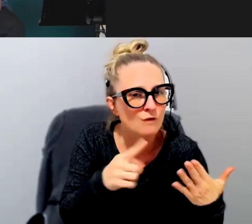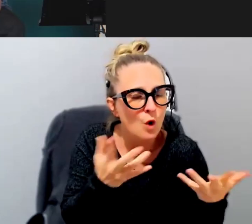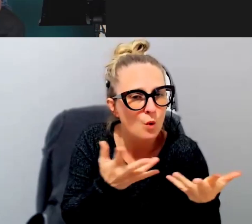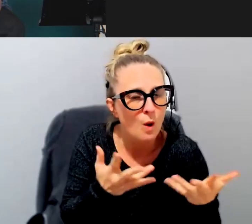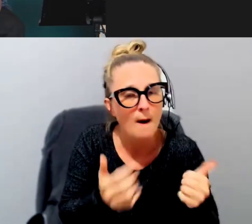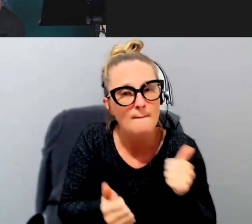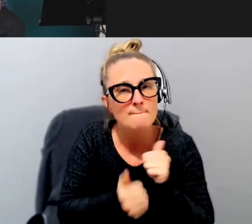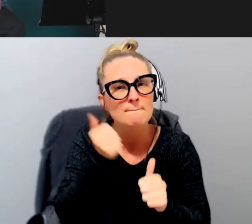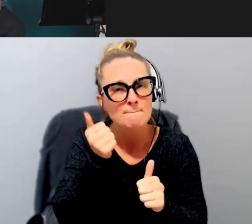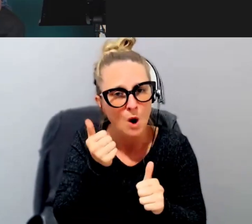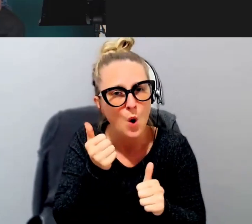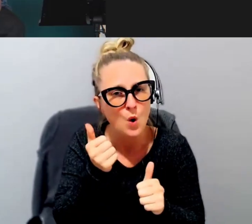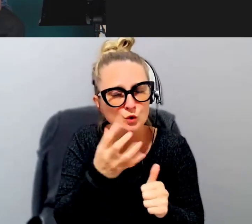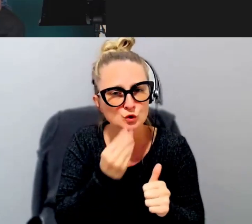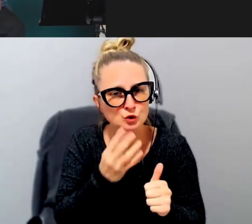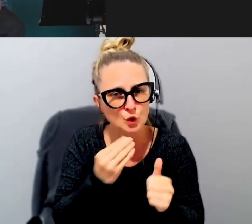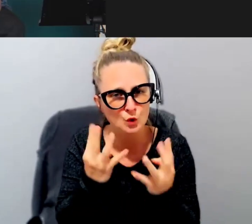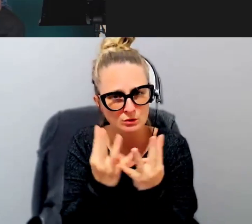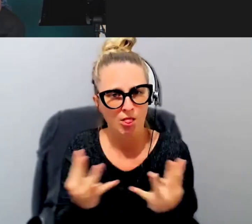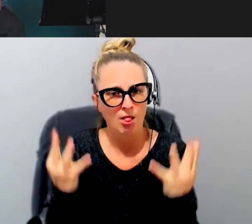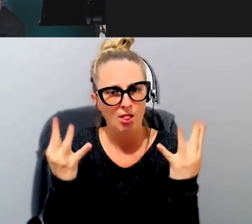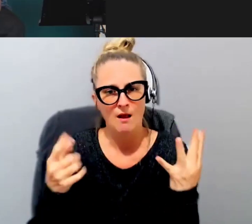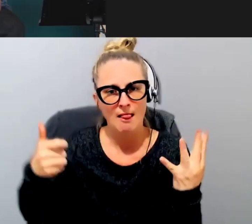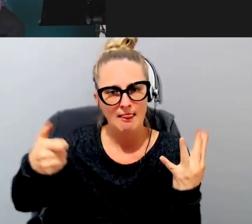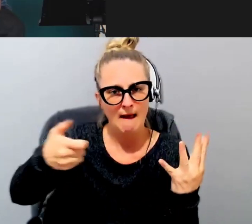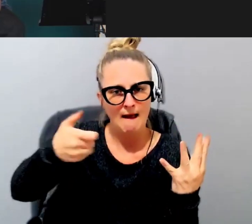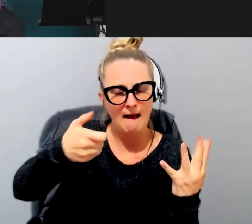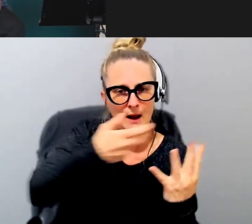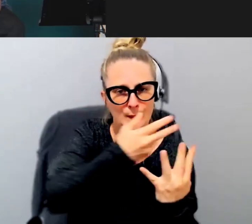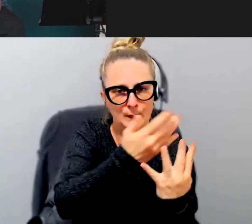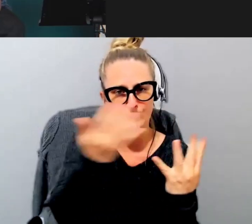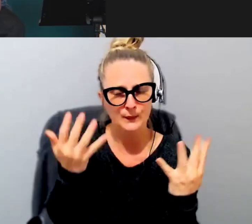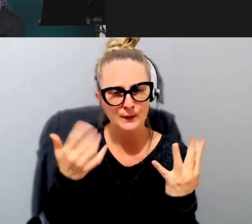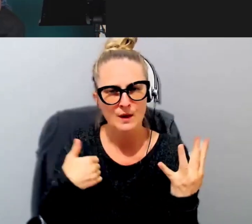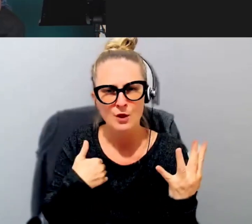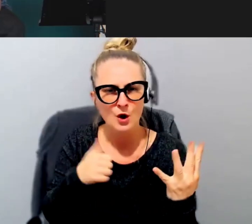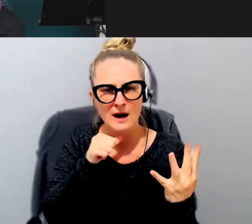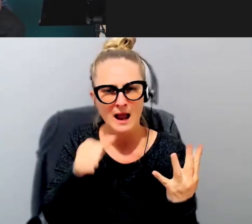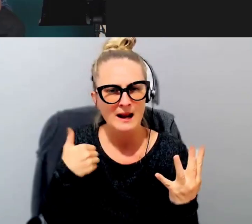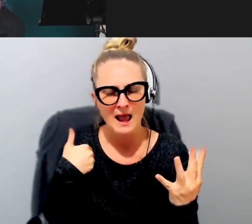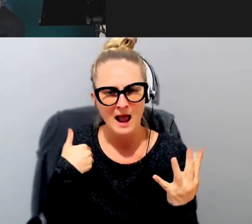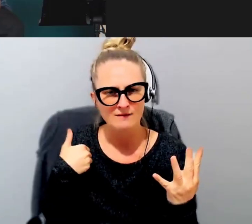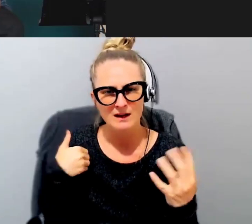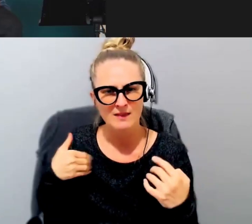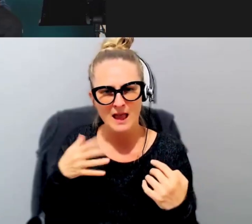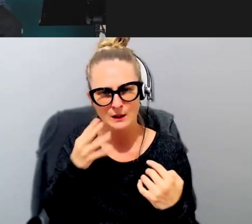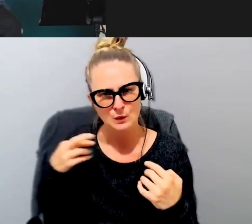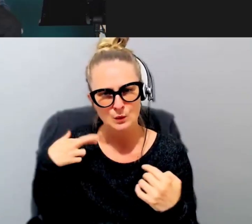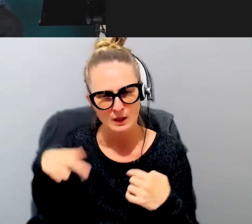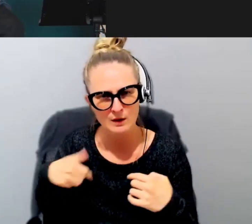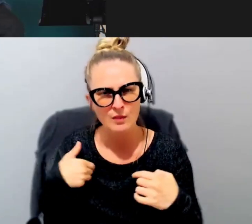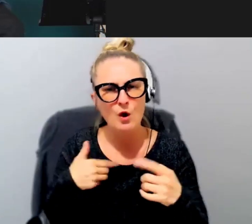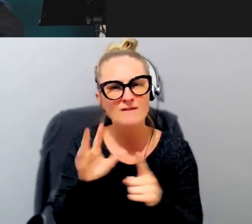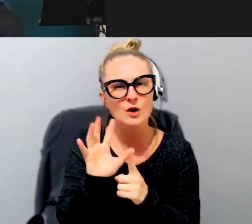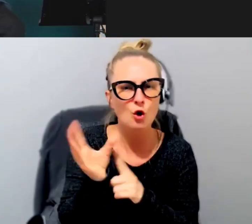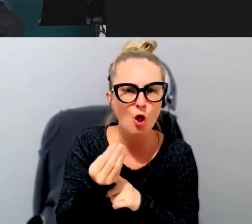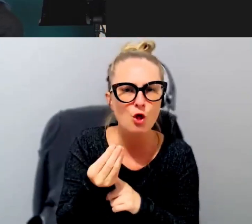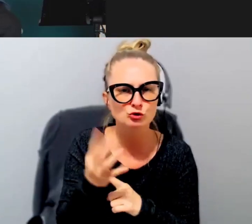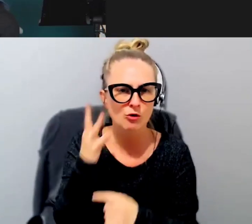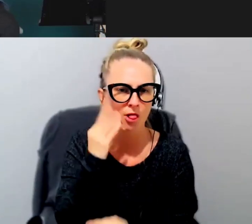Hanukkah menorah, are not having a religious experience. Most Jews are having a cultural experience. And that is the